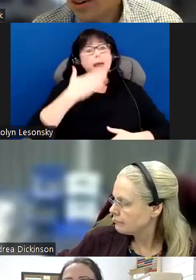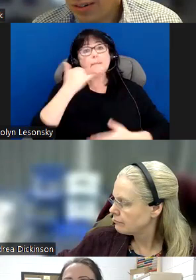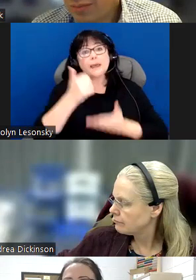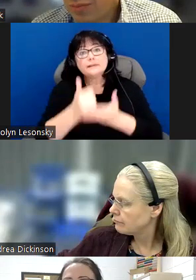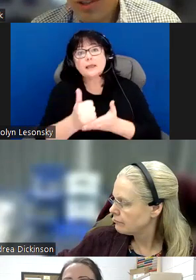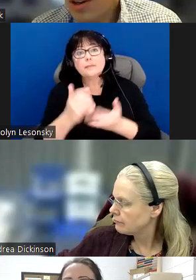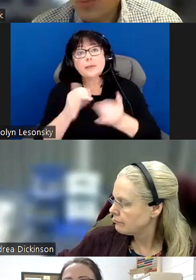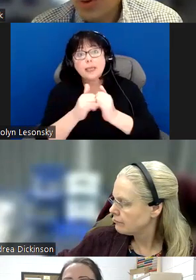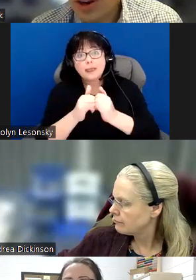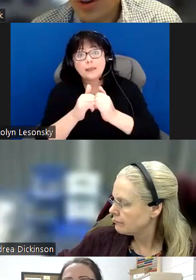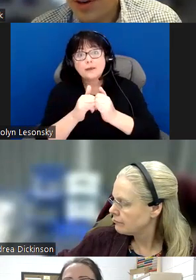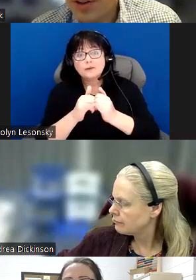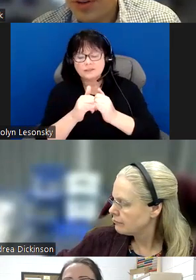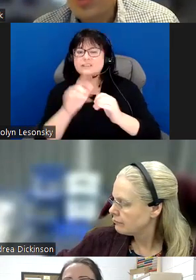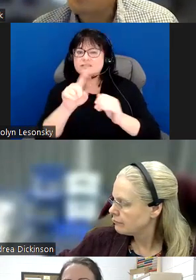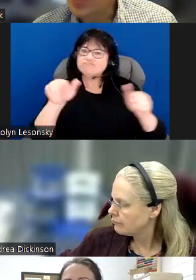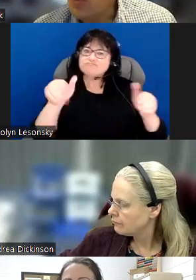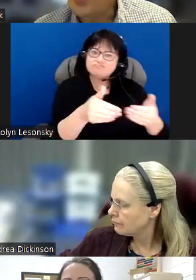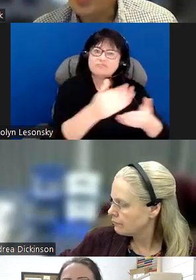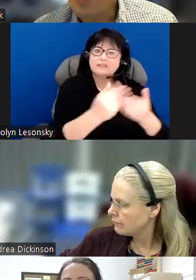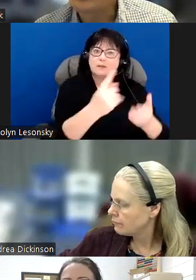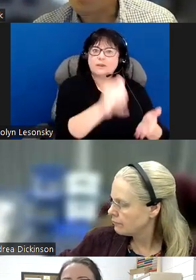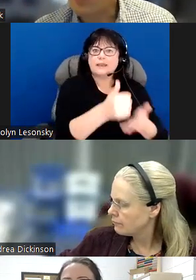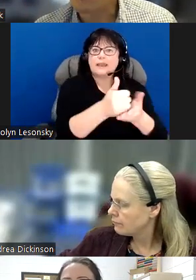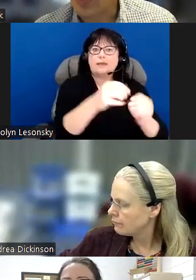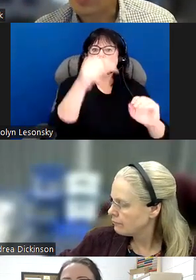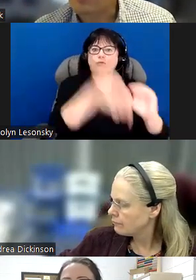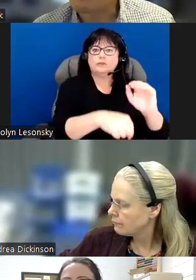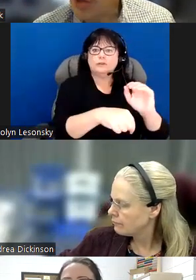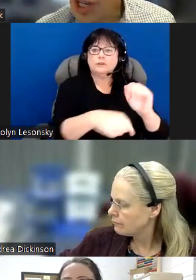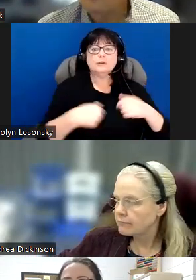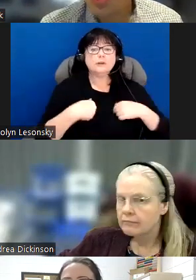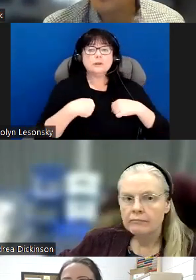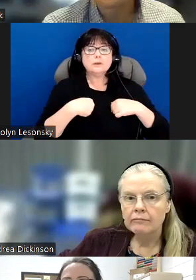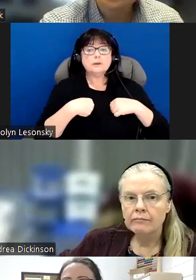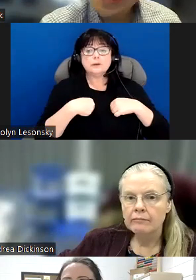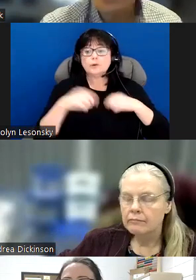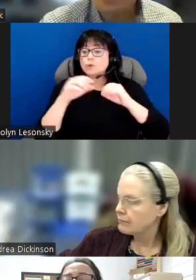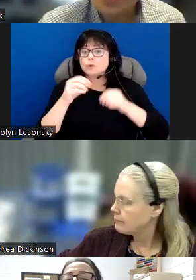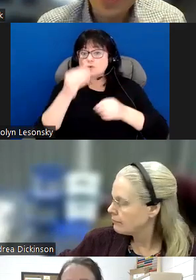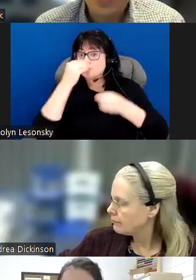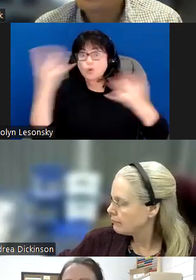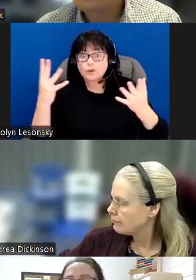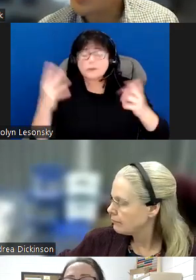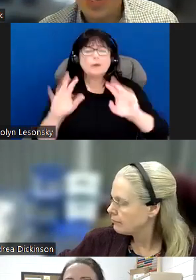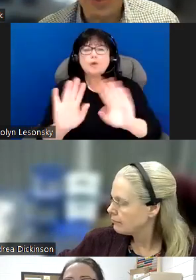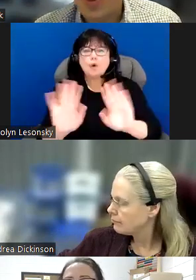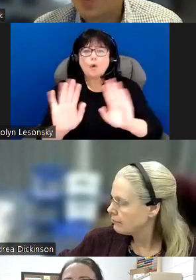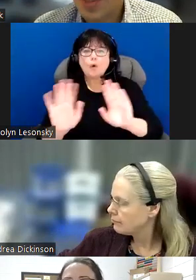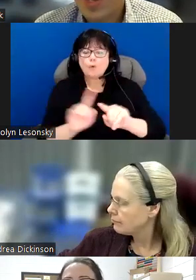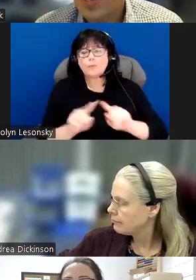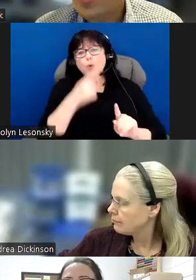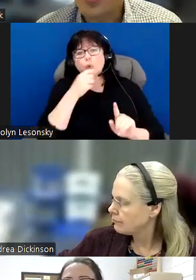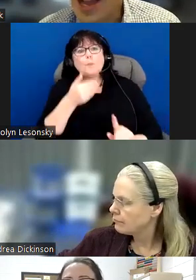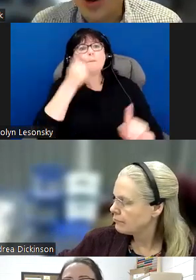don't care, not that I don't care about you, but I want to help you in the best way by bringing you to someone that can, setting that